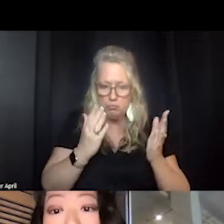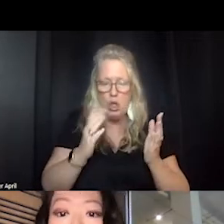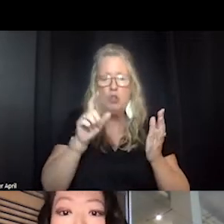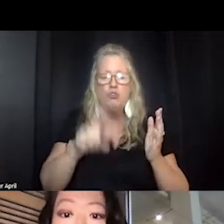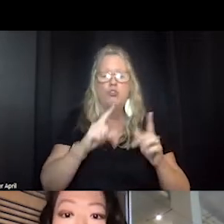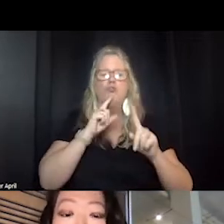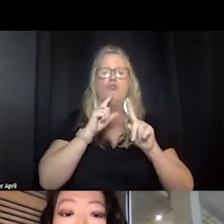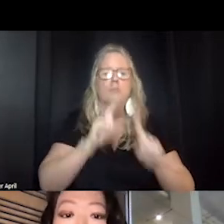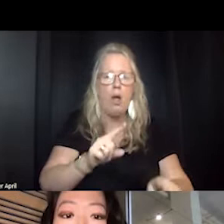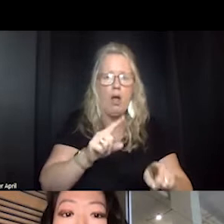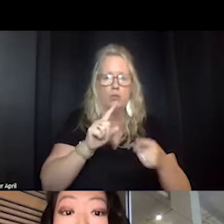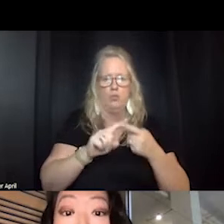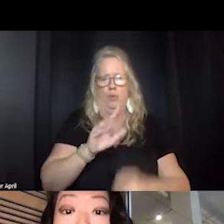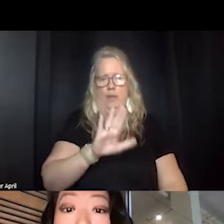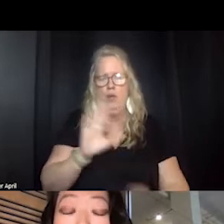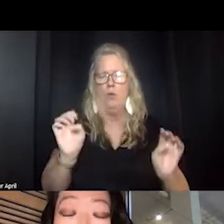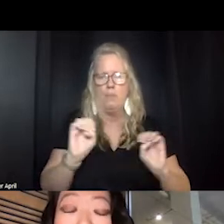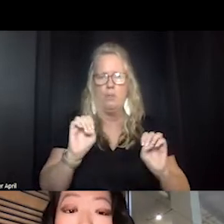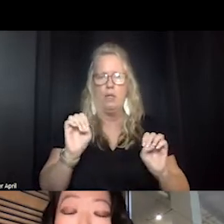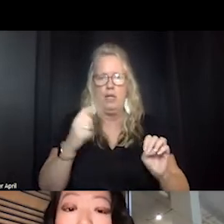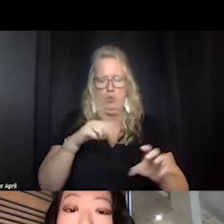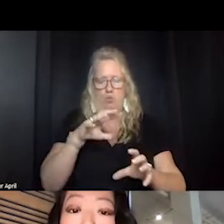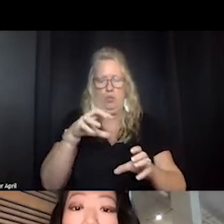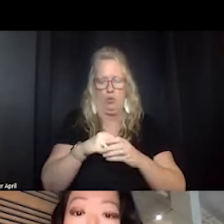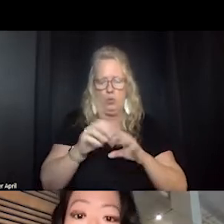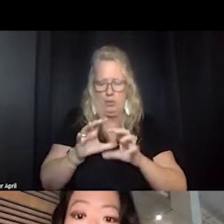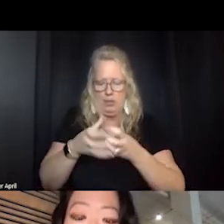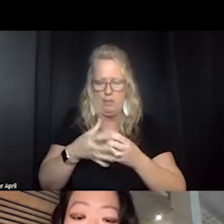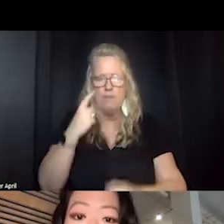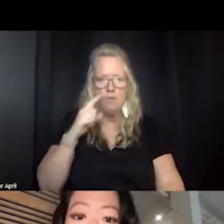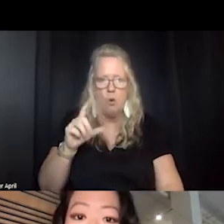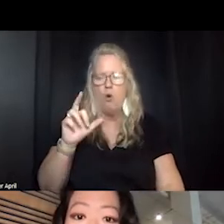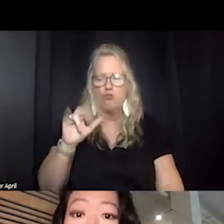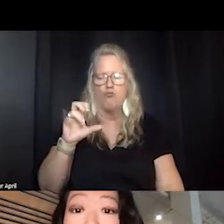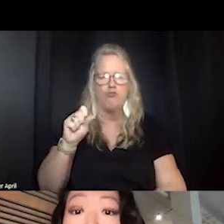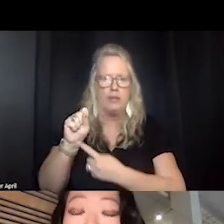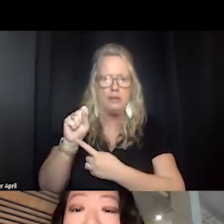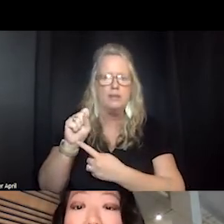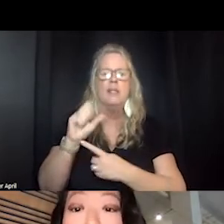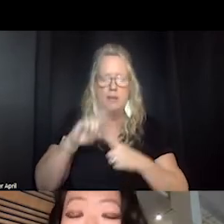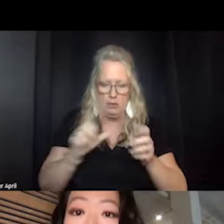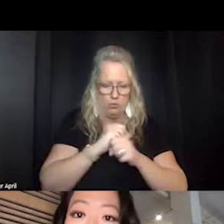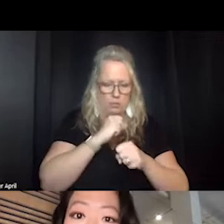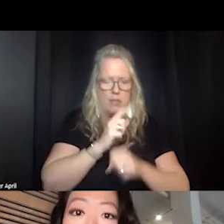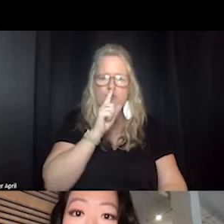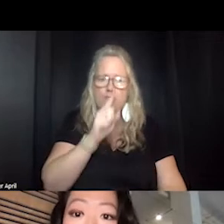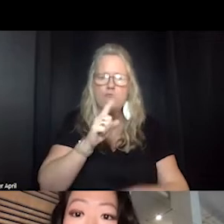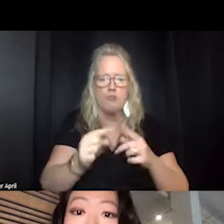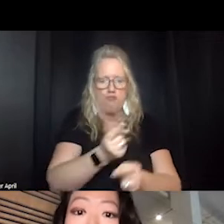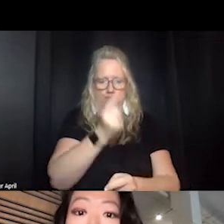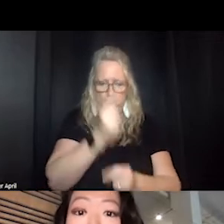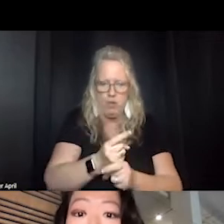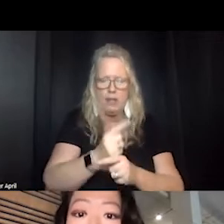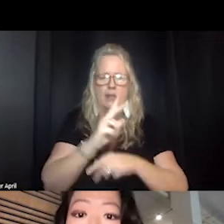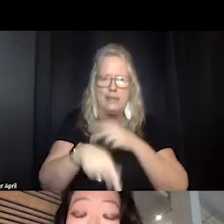respond to their emergency. And we included a category for crisis. This ensures the right type of first